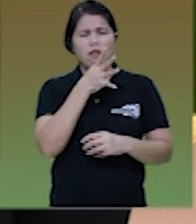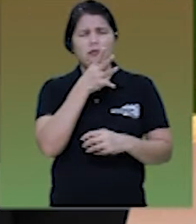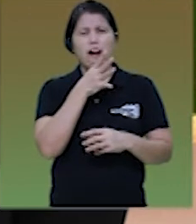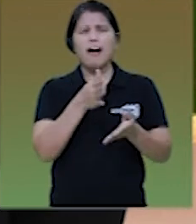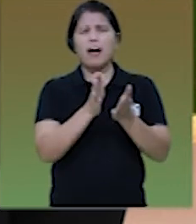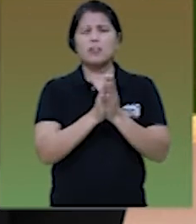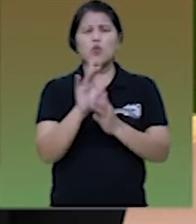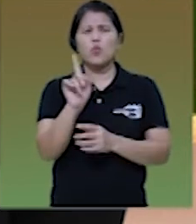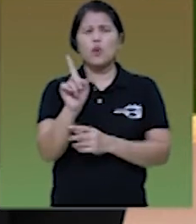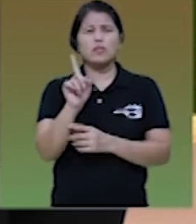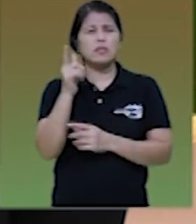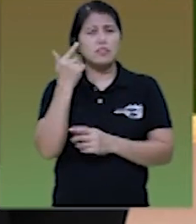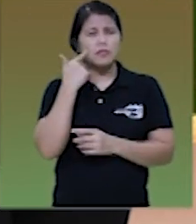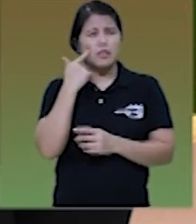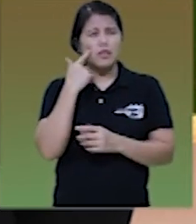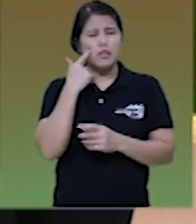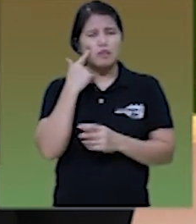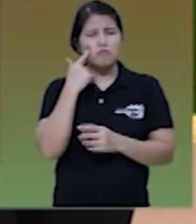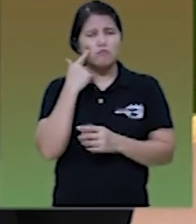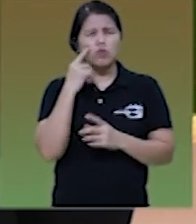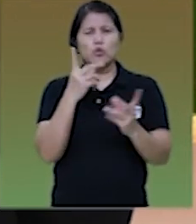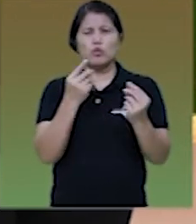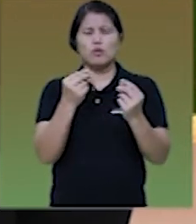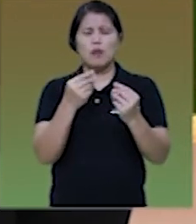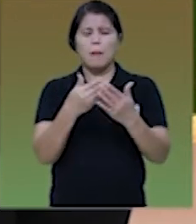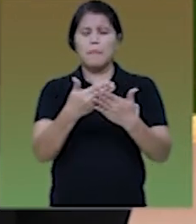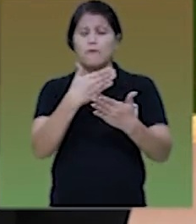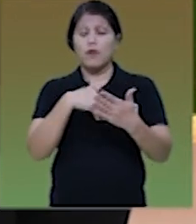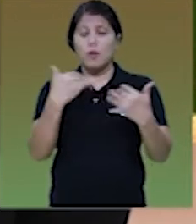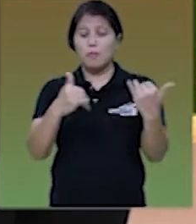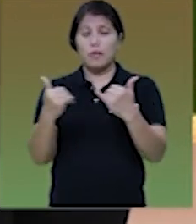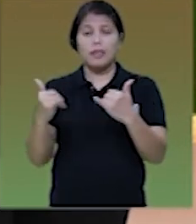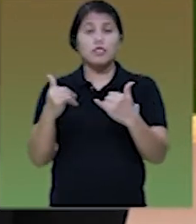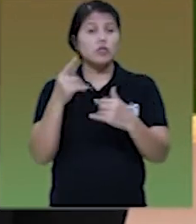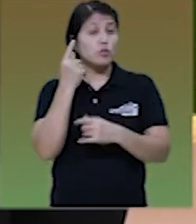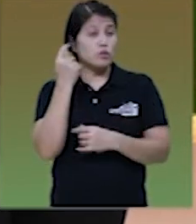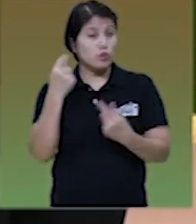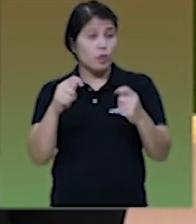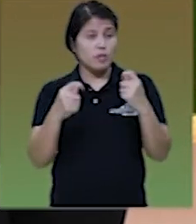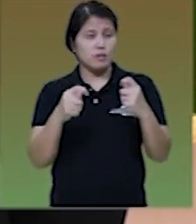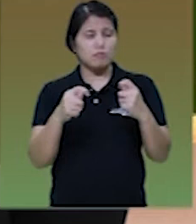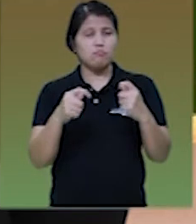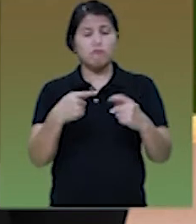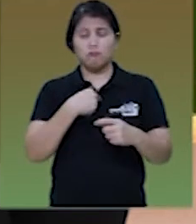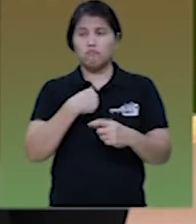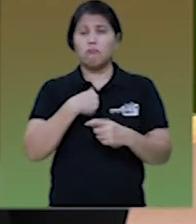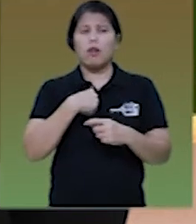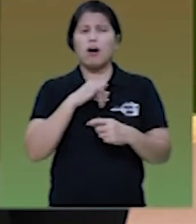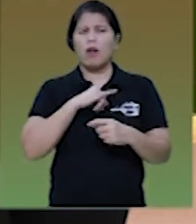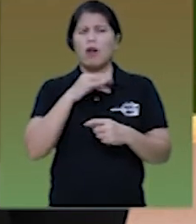Greg what he was doing before playing with his toys. "I was eating breakfast.